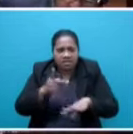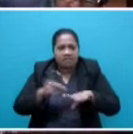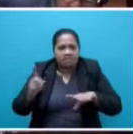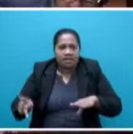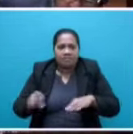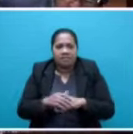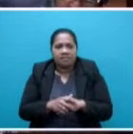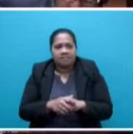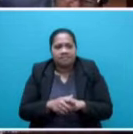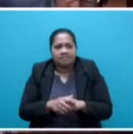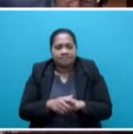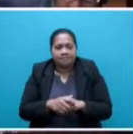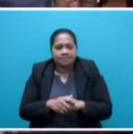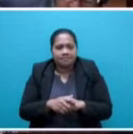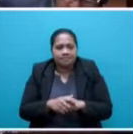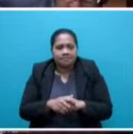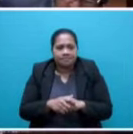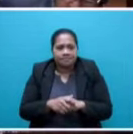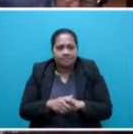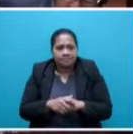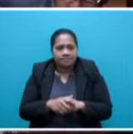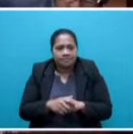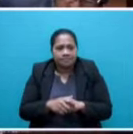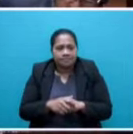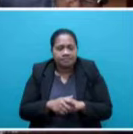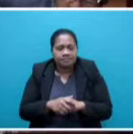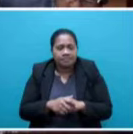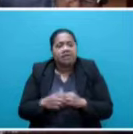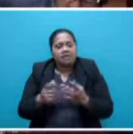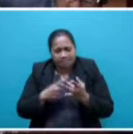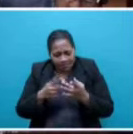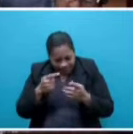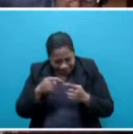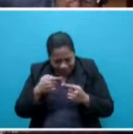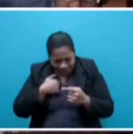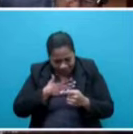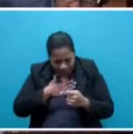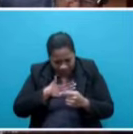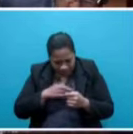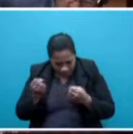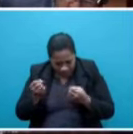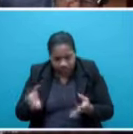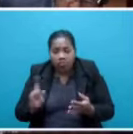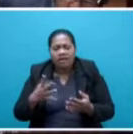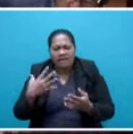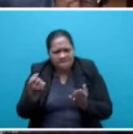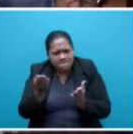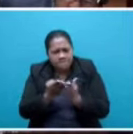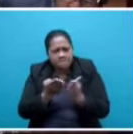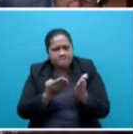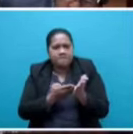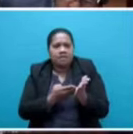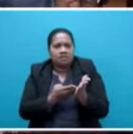low, Mr. Speaker, sir. And the other point that I also want to highlight, Mr. Speaker, sir, is that there are a number of bills that